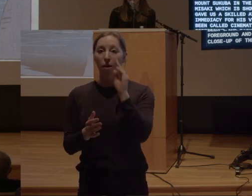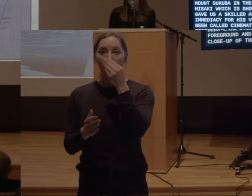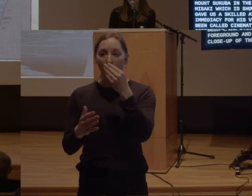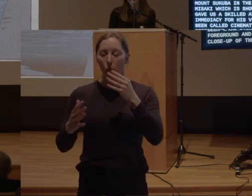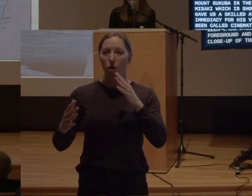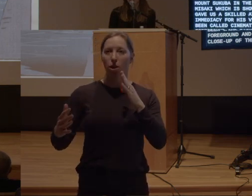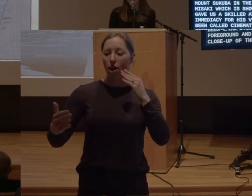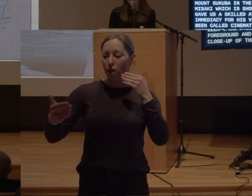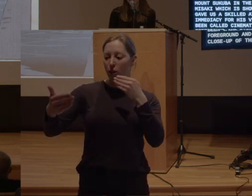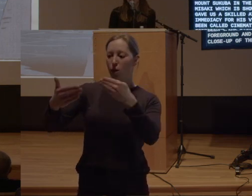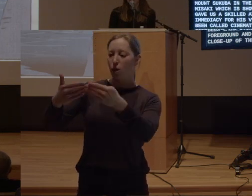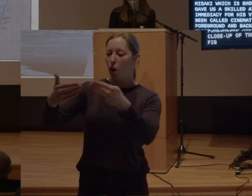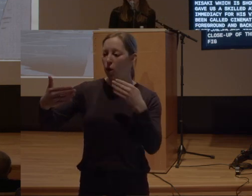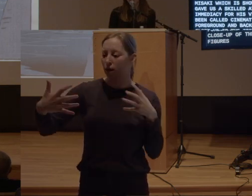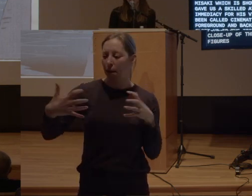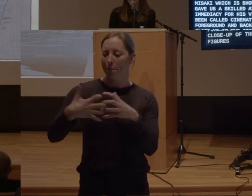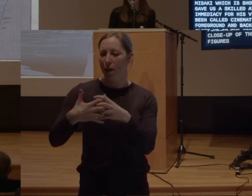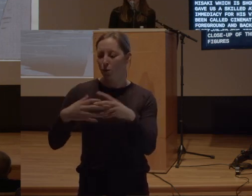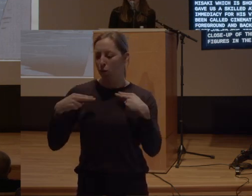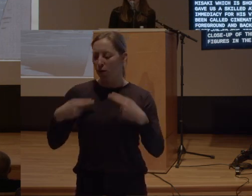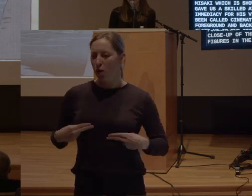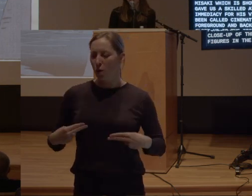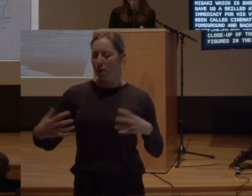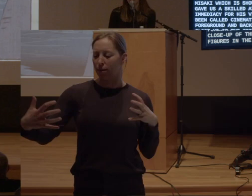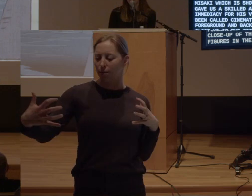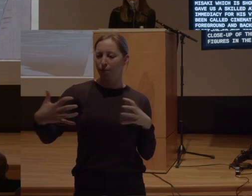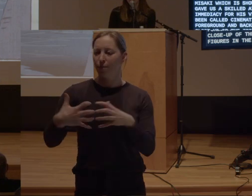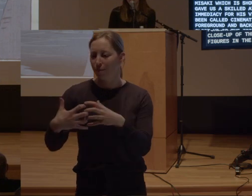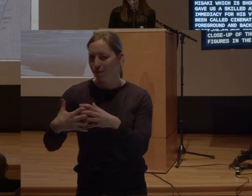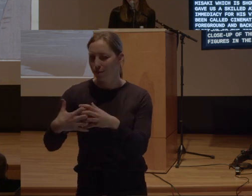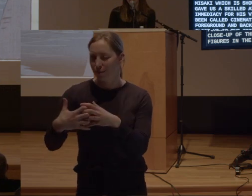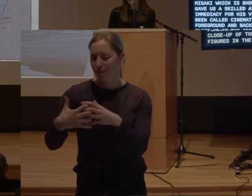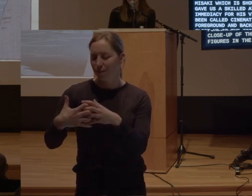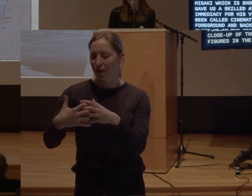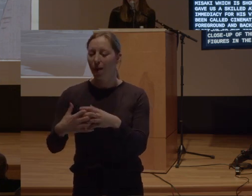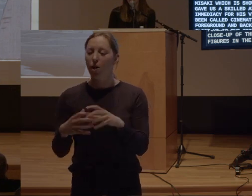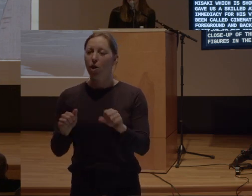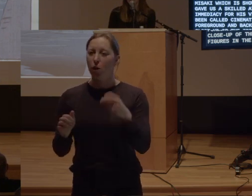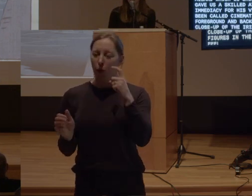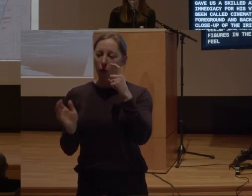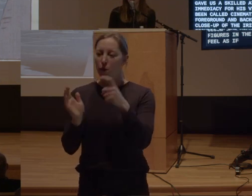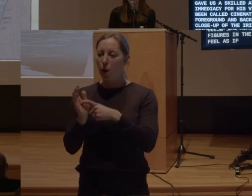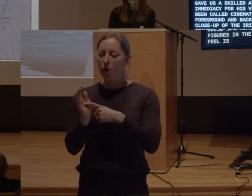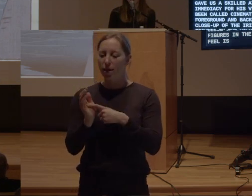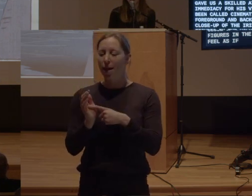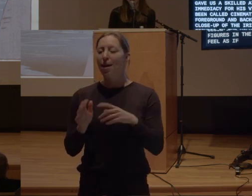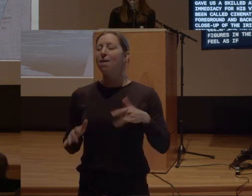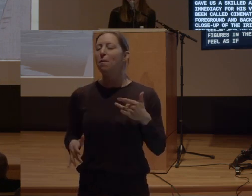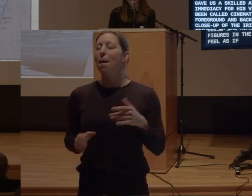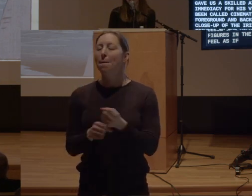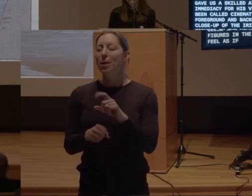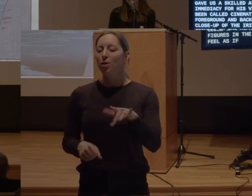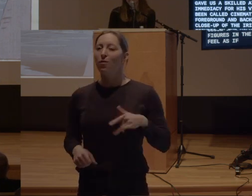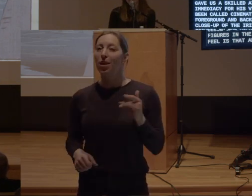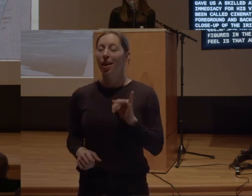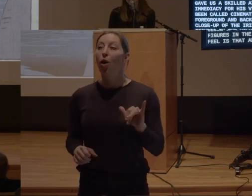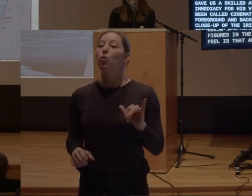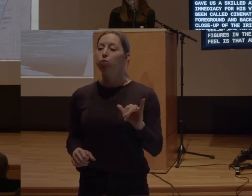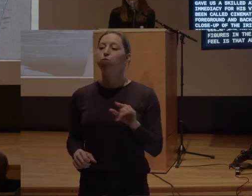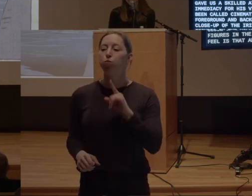with distant human figures in the Horikiri Iris Garden, makes us feel as if we are really there among the reeds and